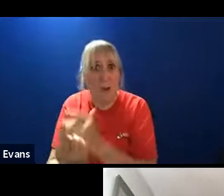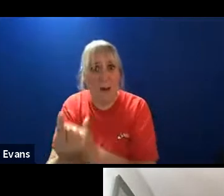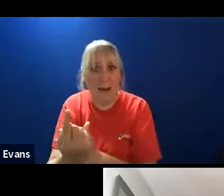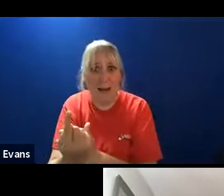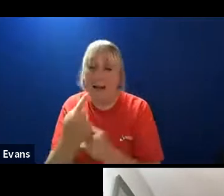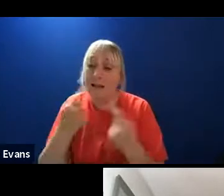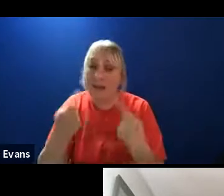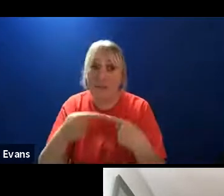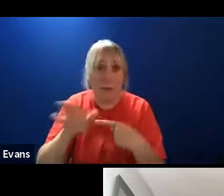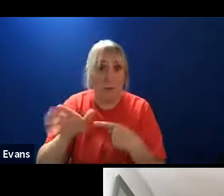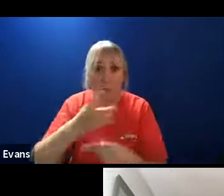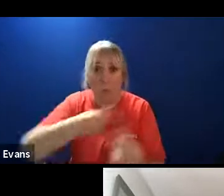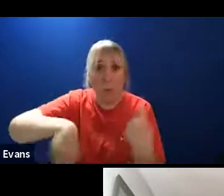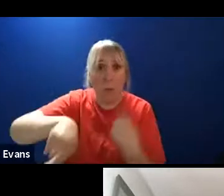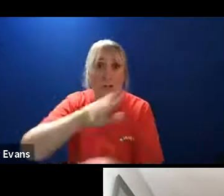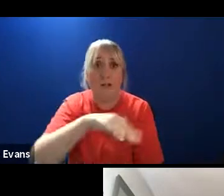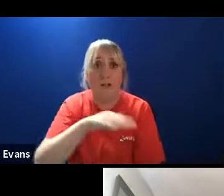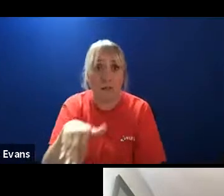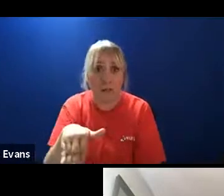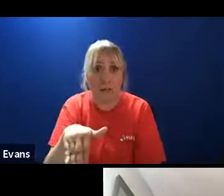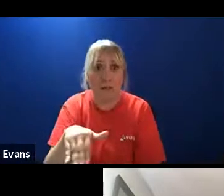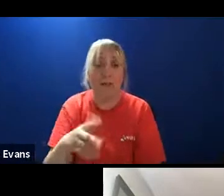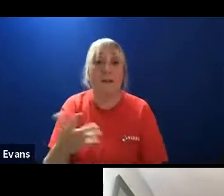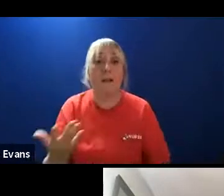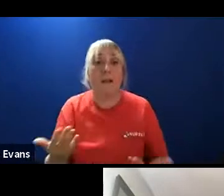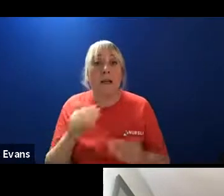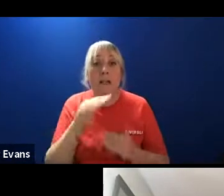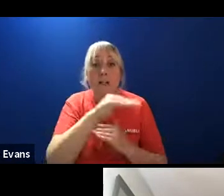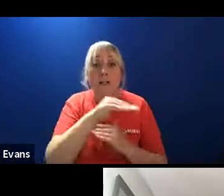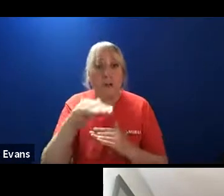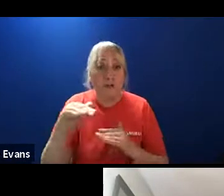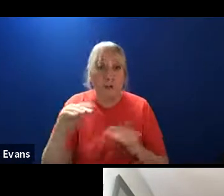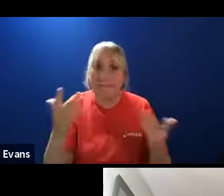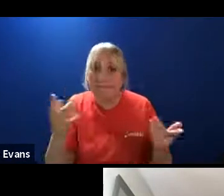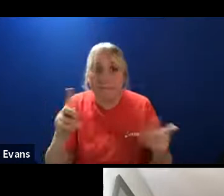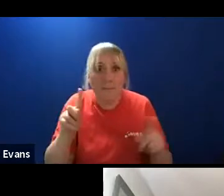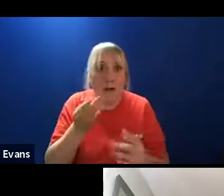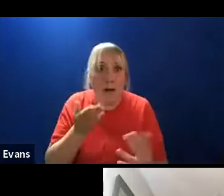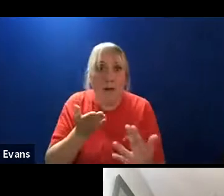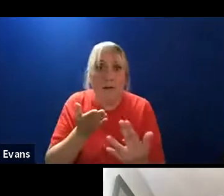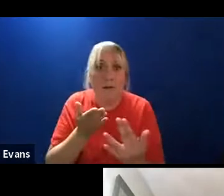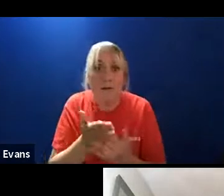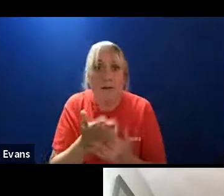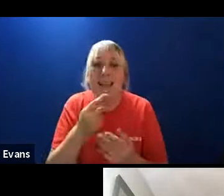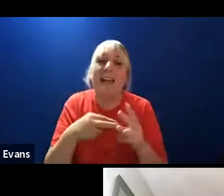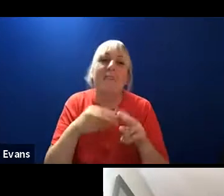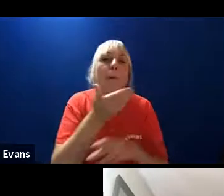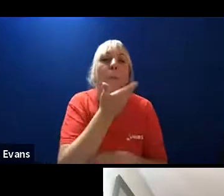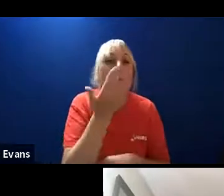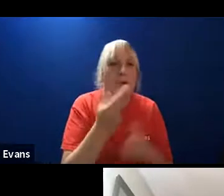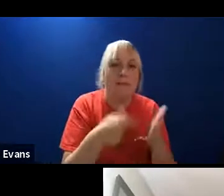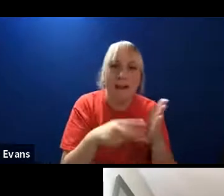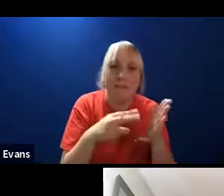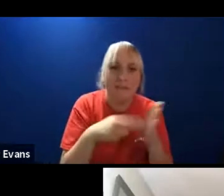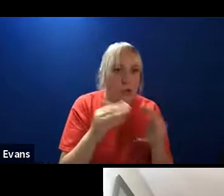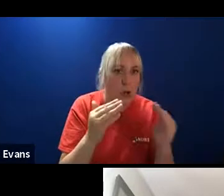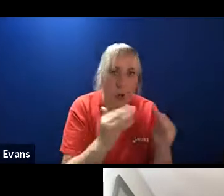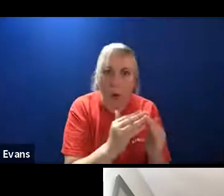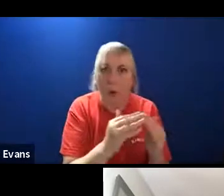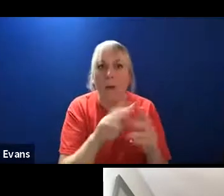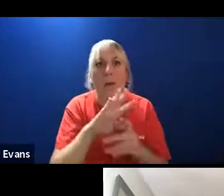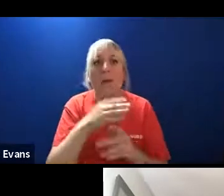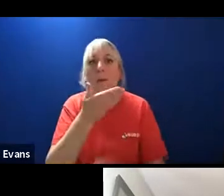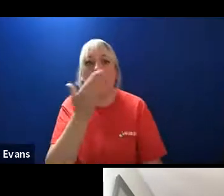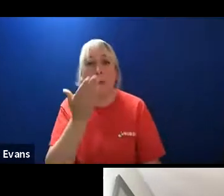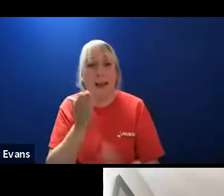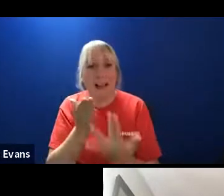children. And those children who are not able to have, they haven't got televisions at home or don't have access to it, were